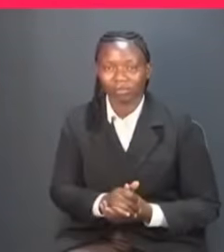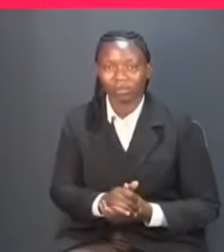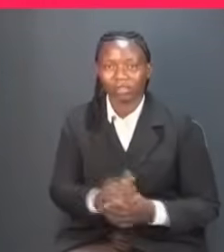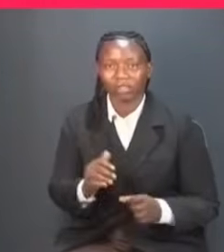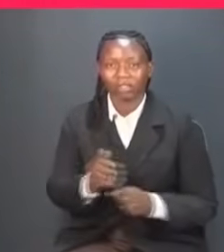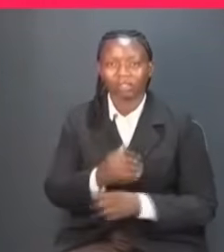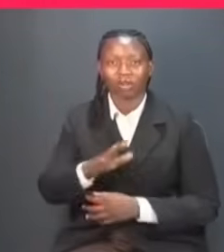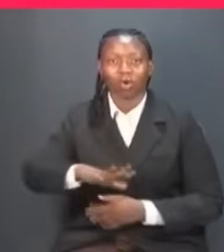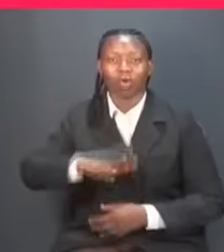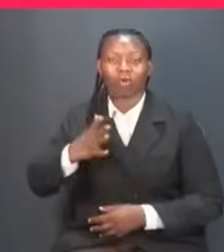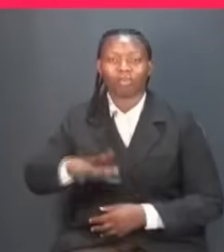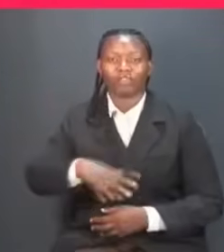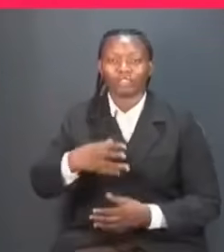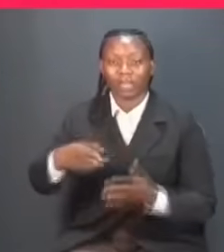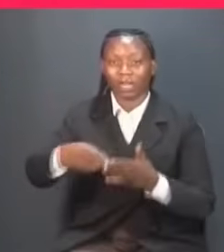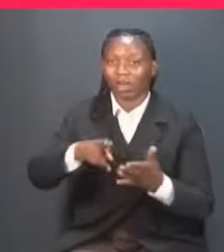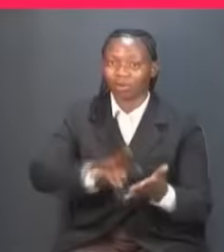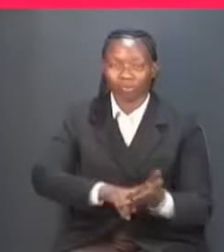official report.